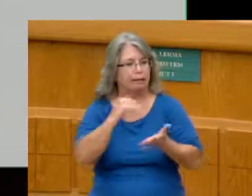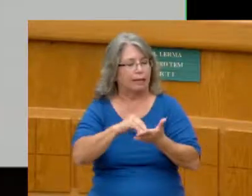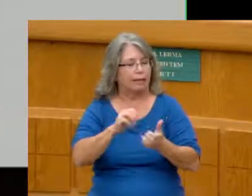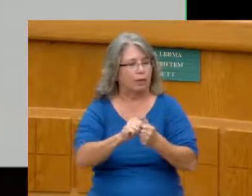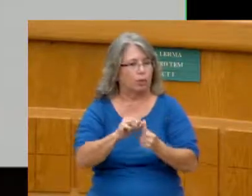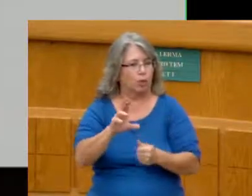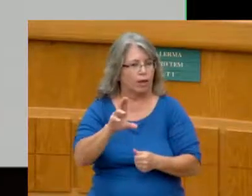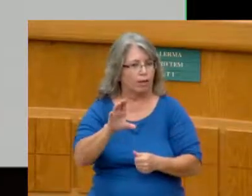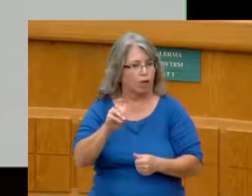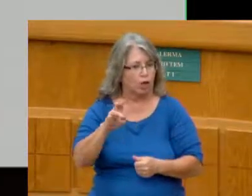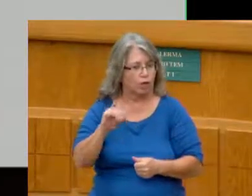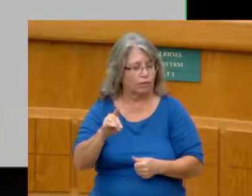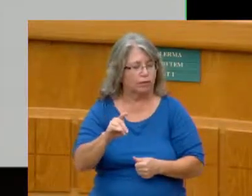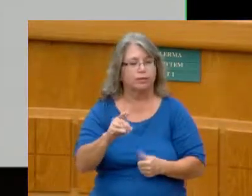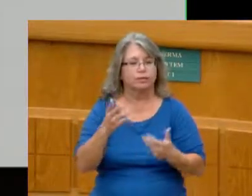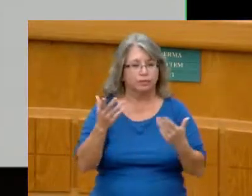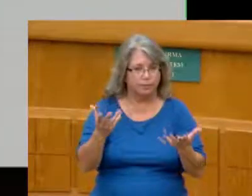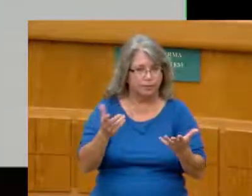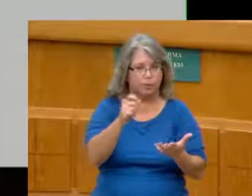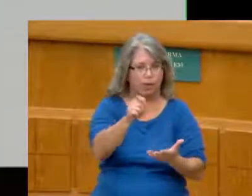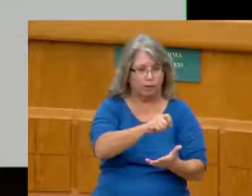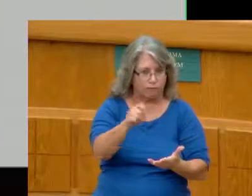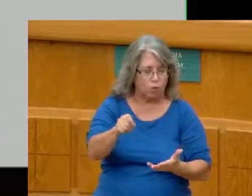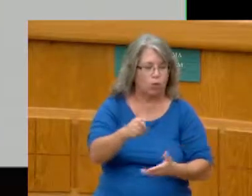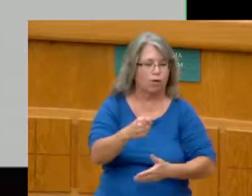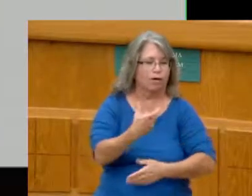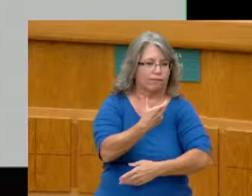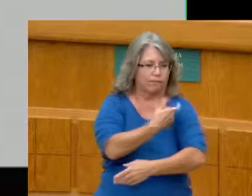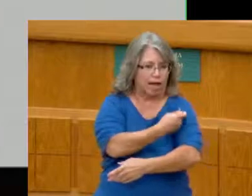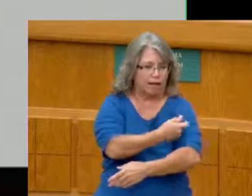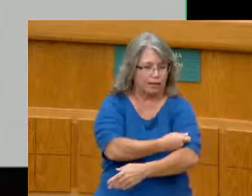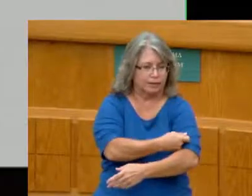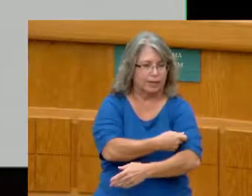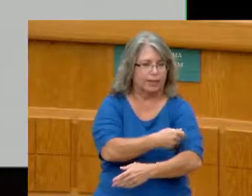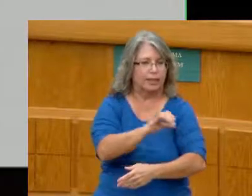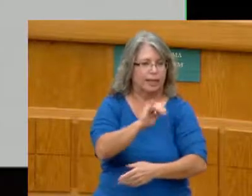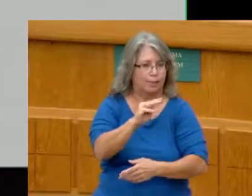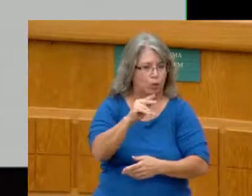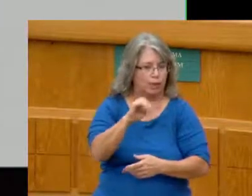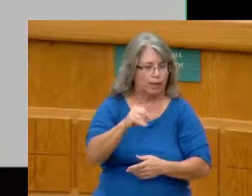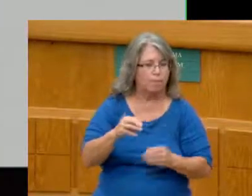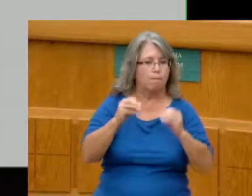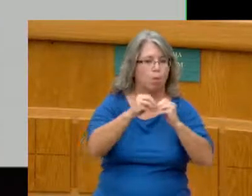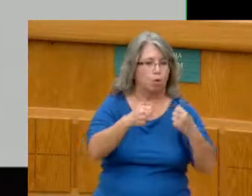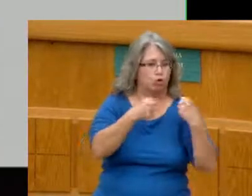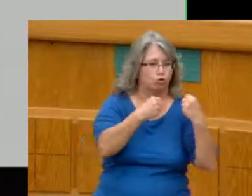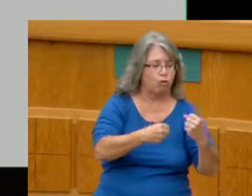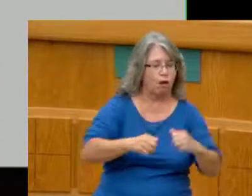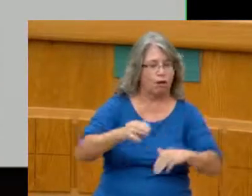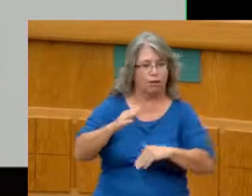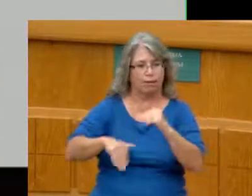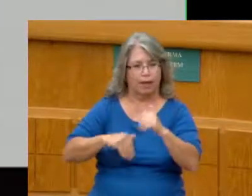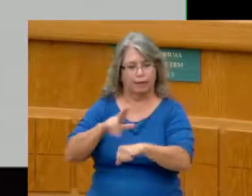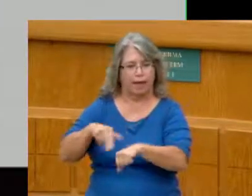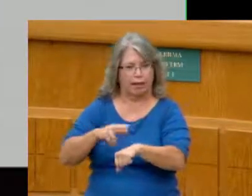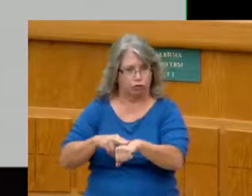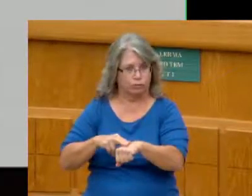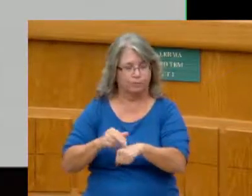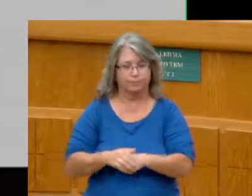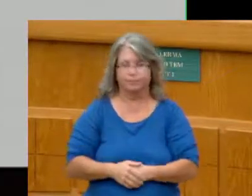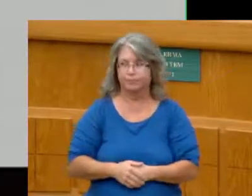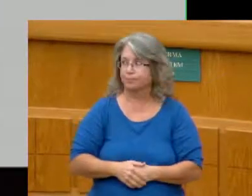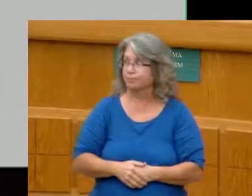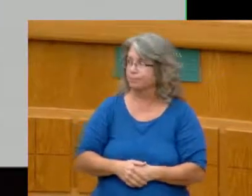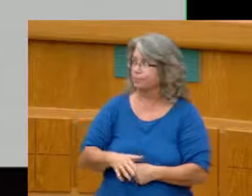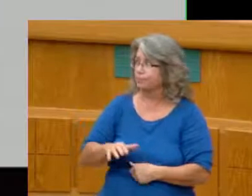stronger than just natural immunity. Next, on the case counts, your eyes don't deceive you. We